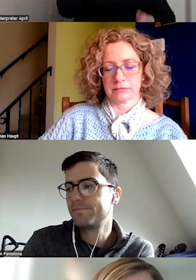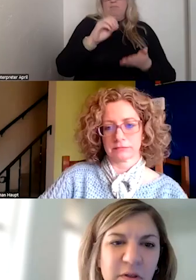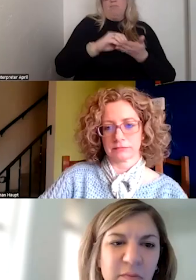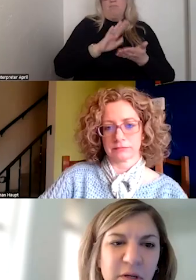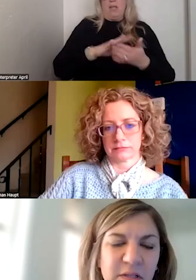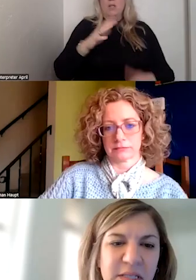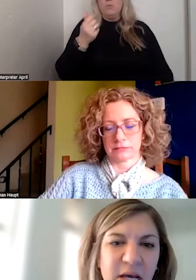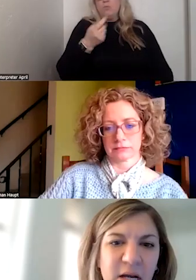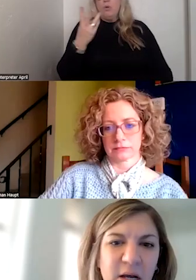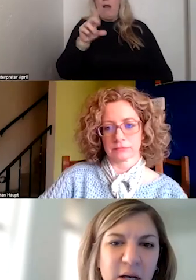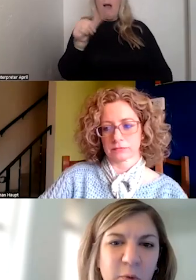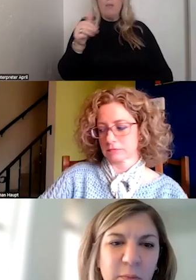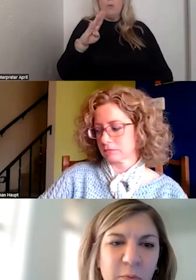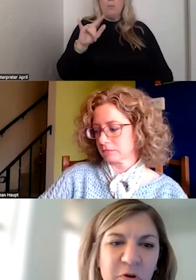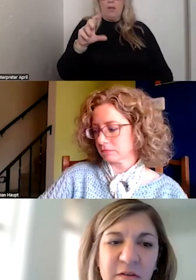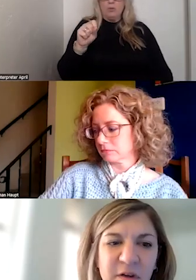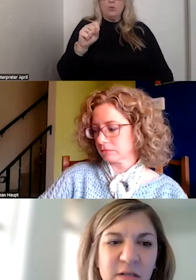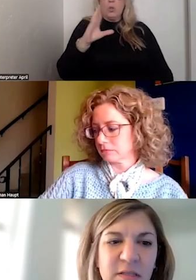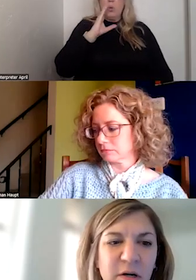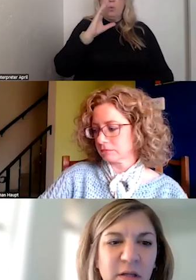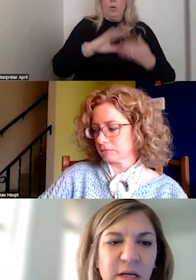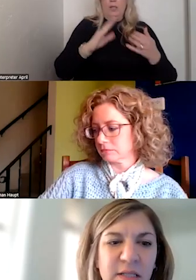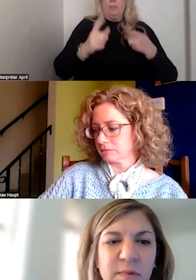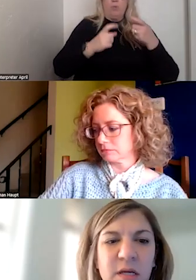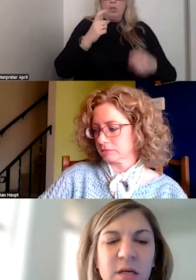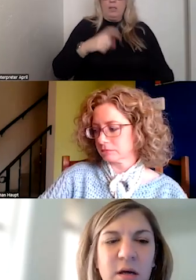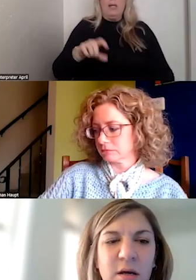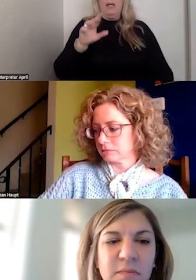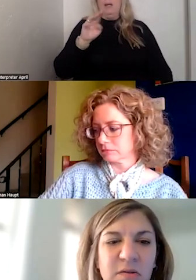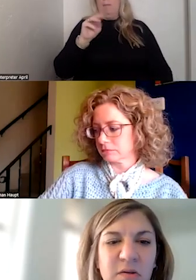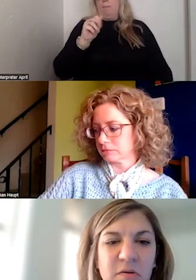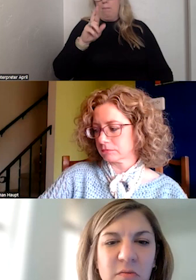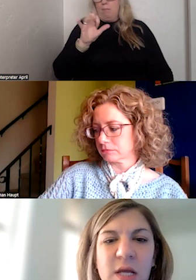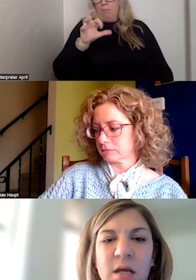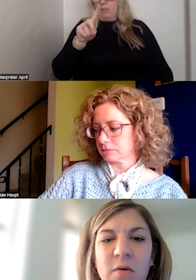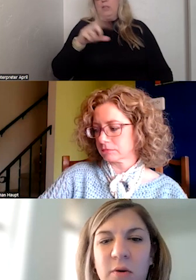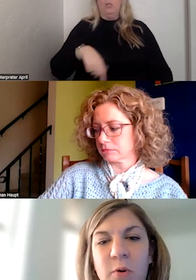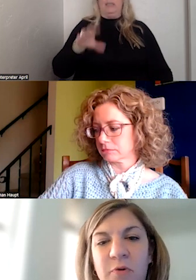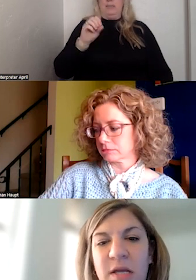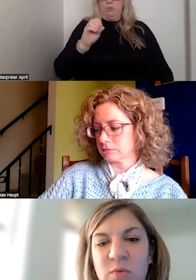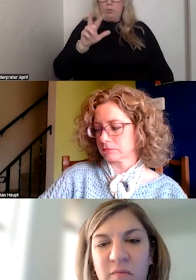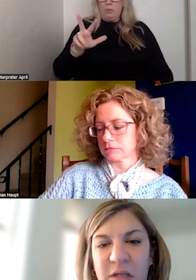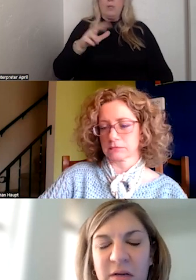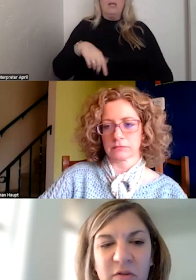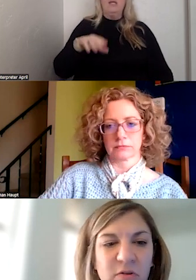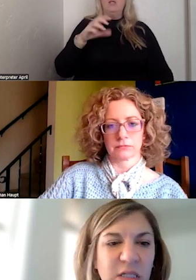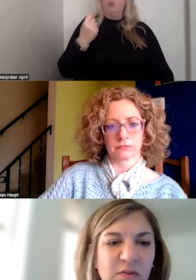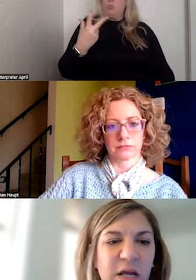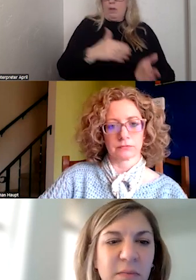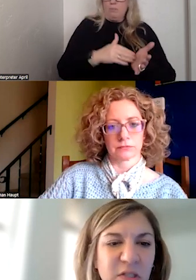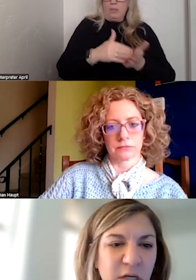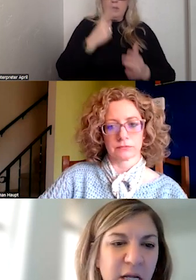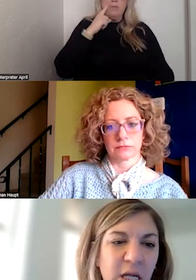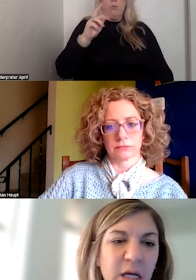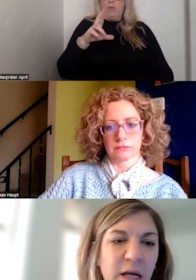are a few other bills that would appropriate funds. Maryland SB 003 would appropriate $12 million for their trust